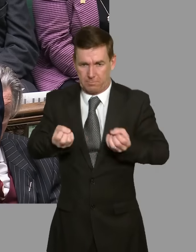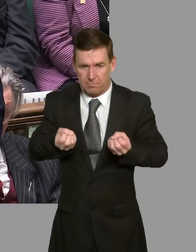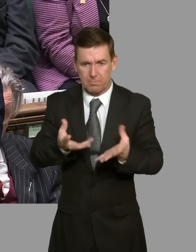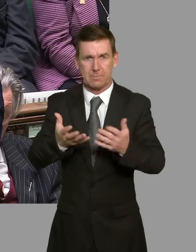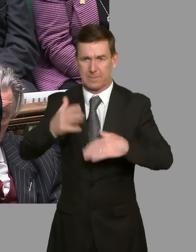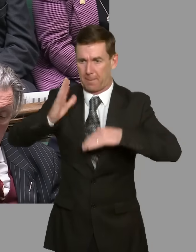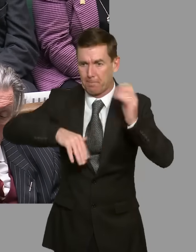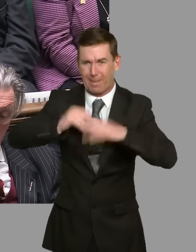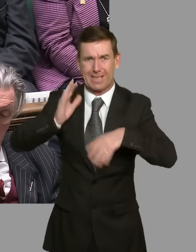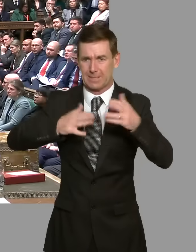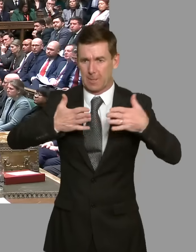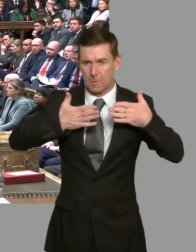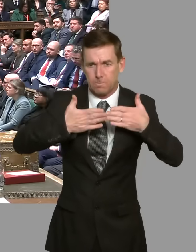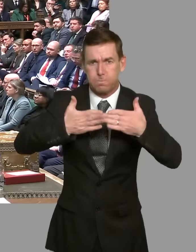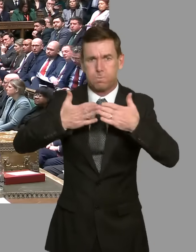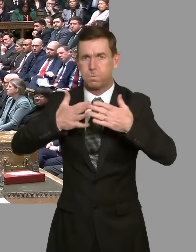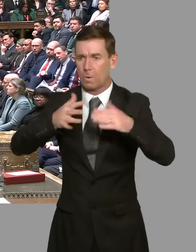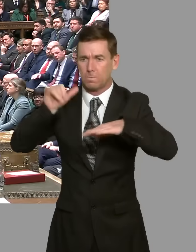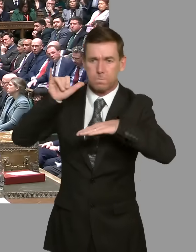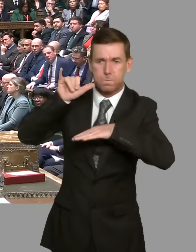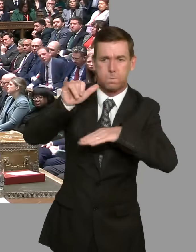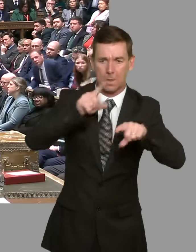reliable nations?